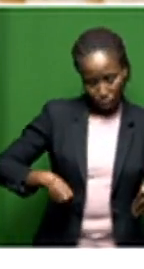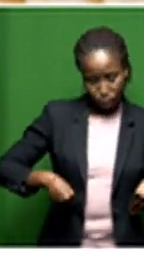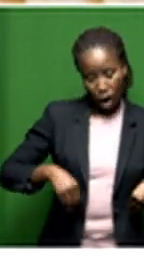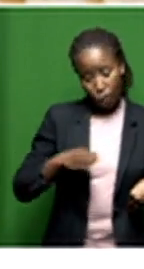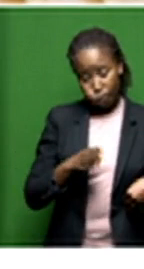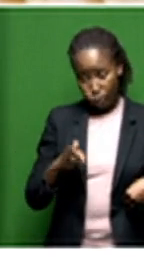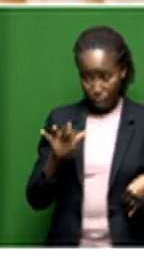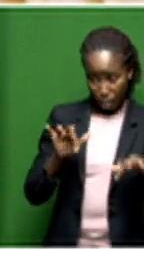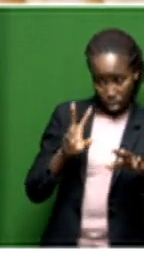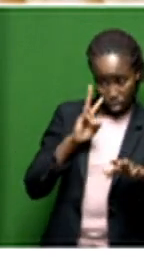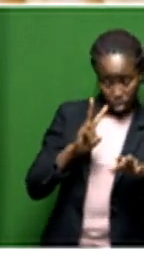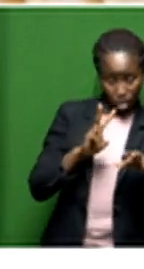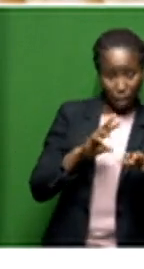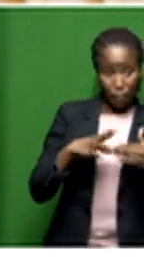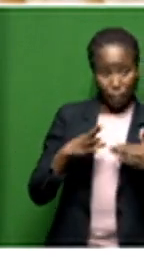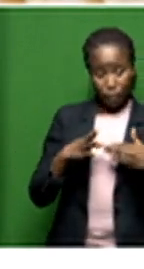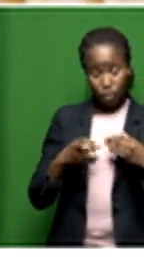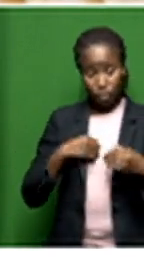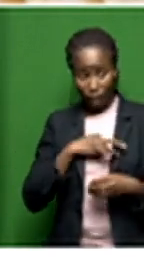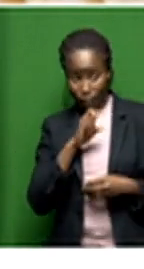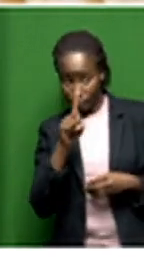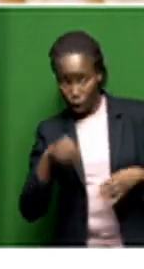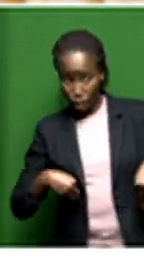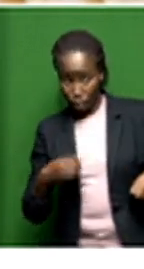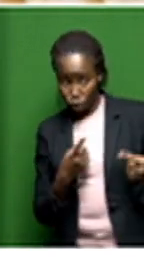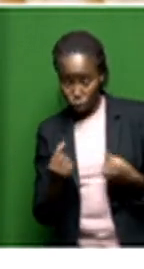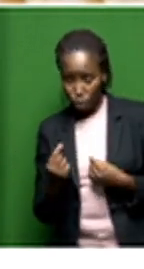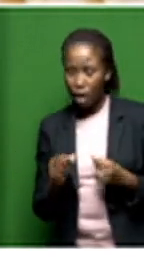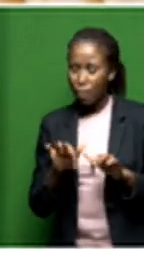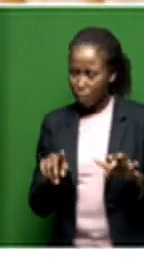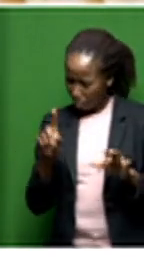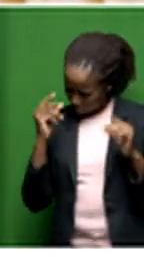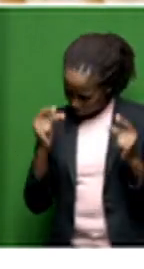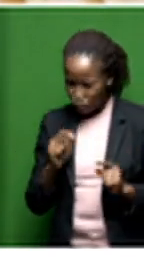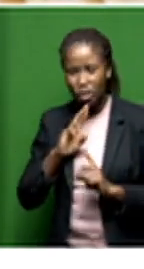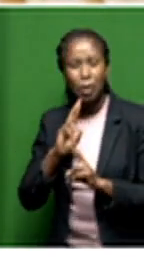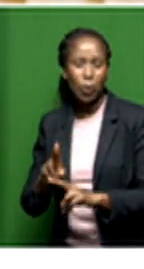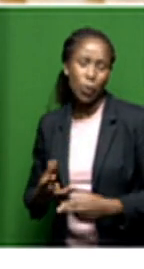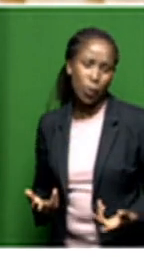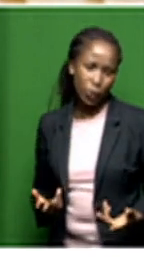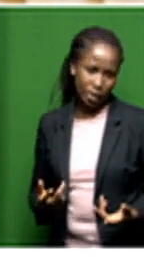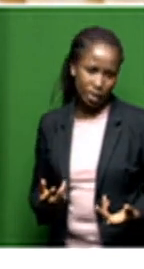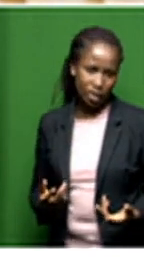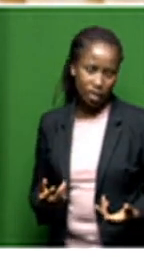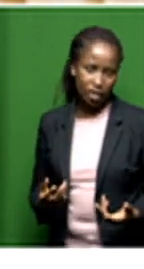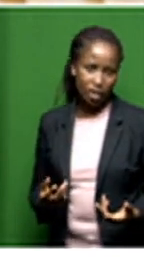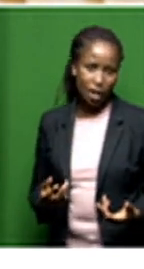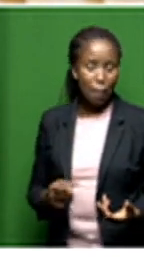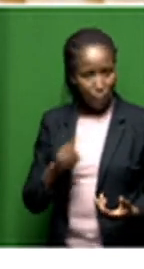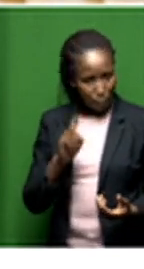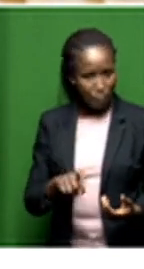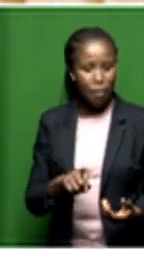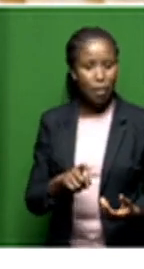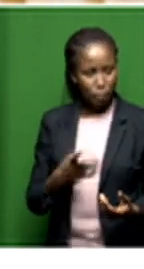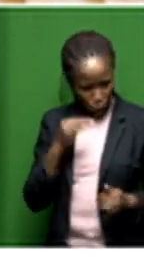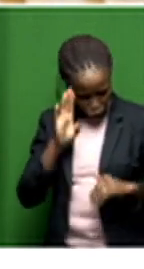are being corrupt and members and officials are being corrupt, people should report it. People should lay, let's put it,